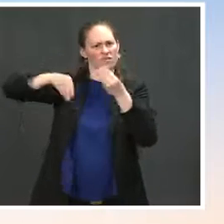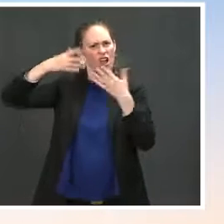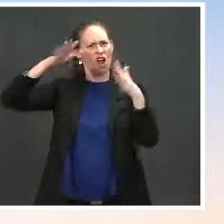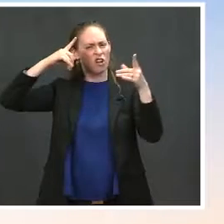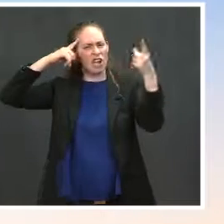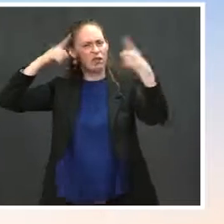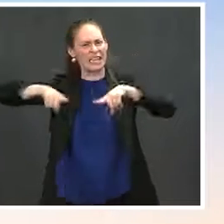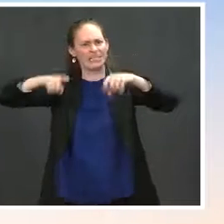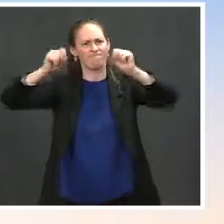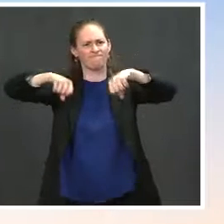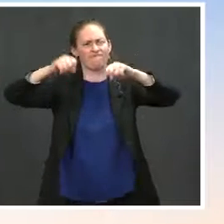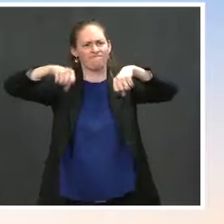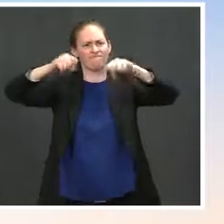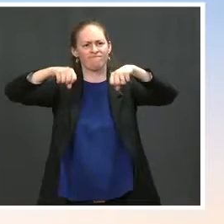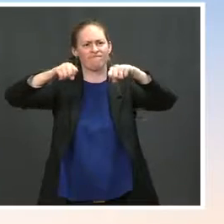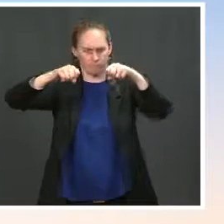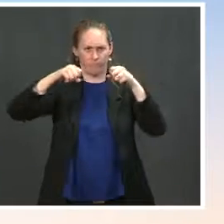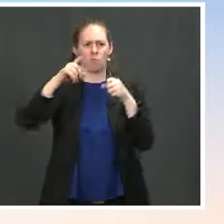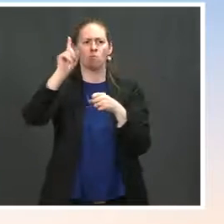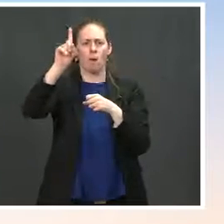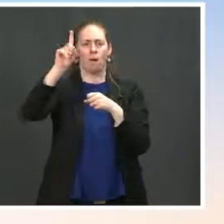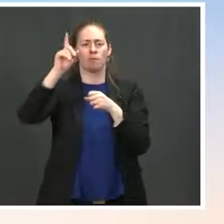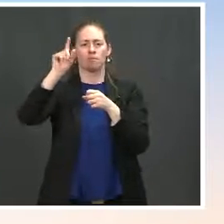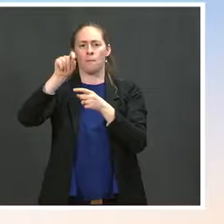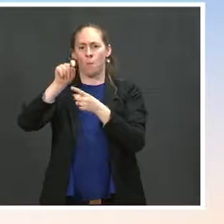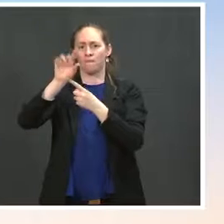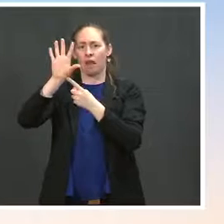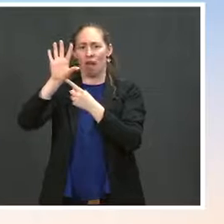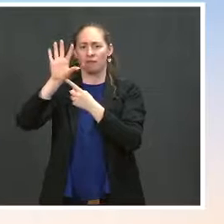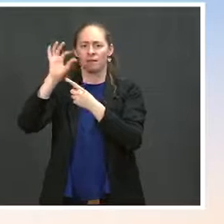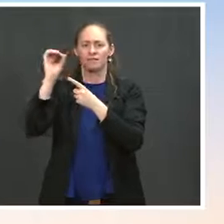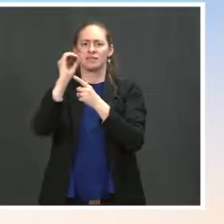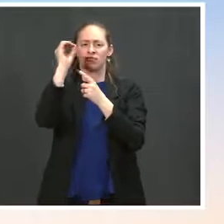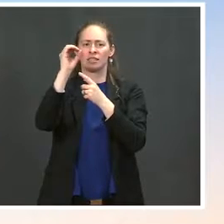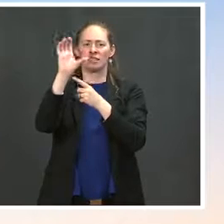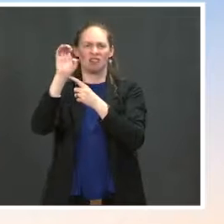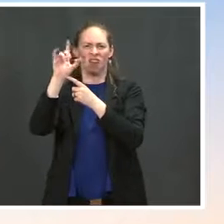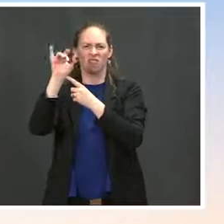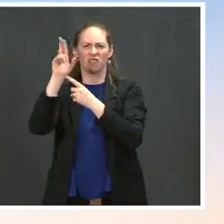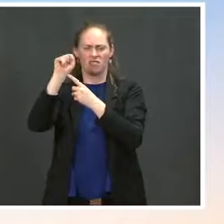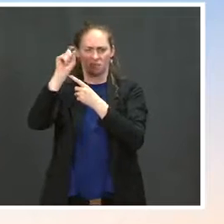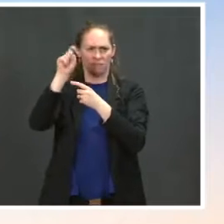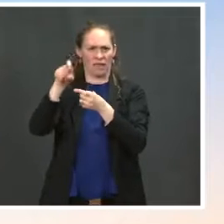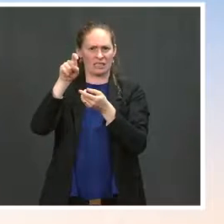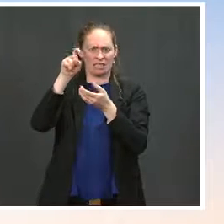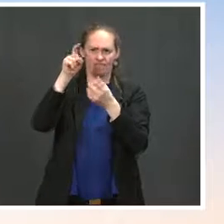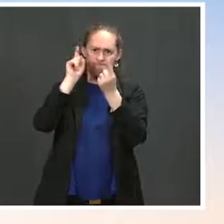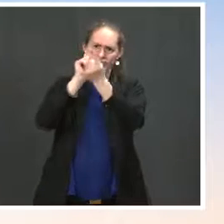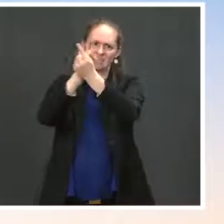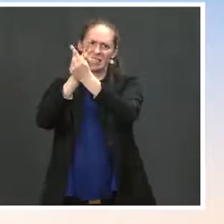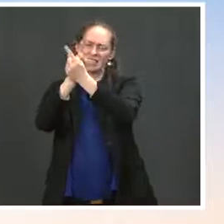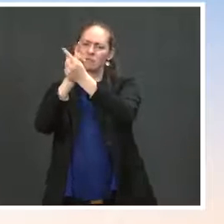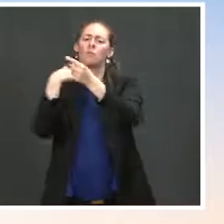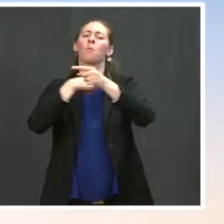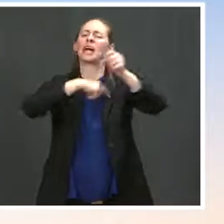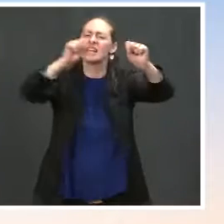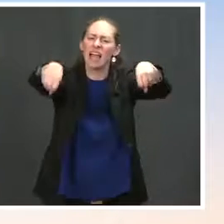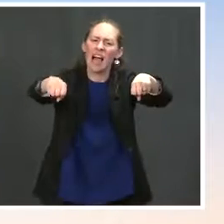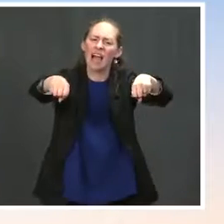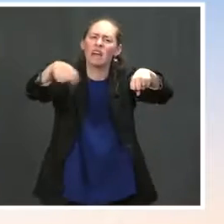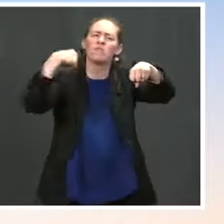1.5 degrees, and what they're doing will get them on track to do it. So if we're on track to do it, that's pretty darn